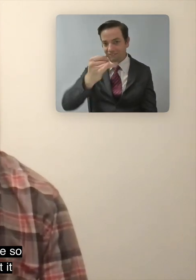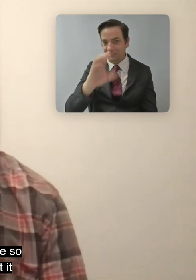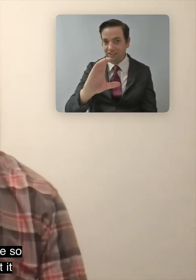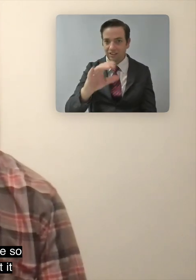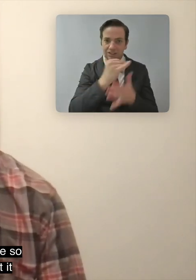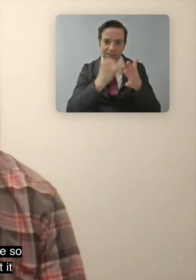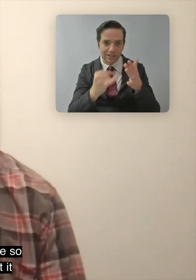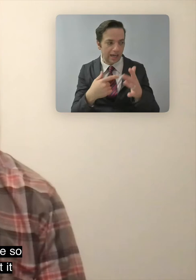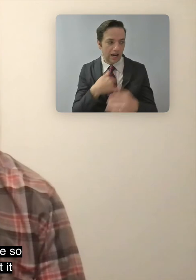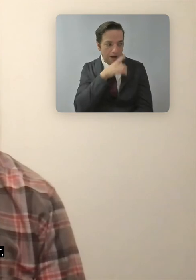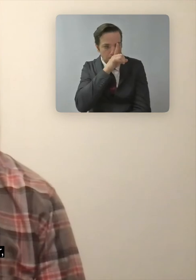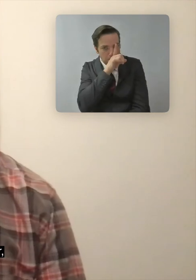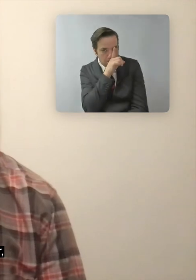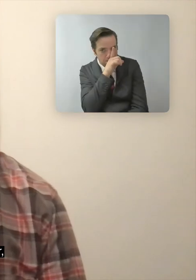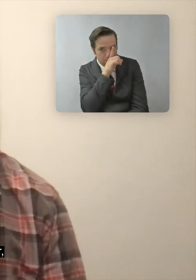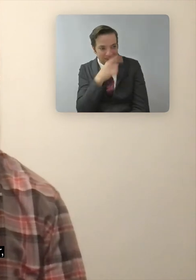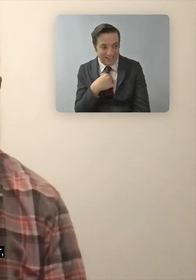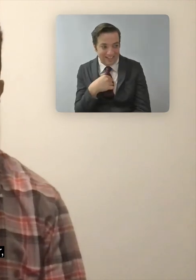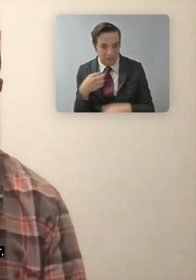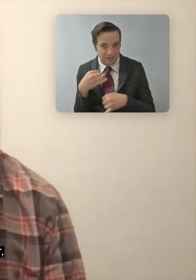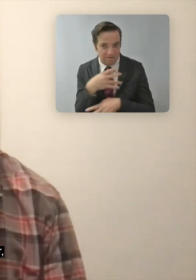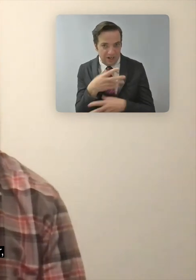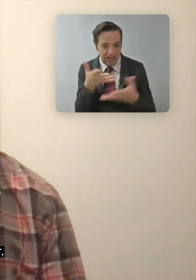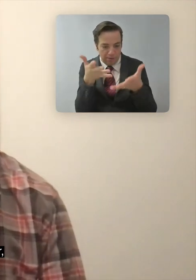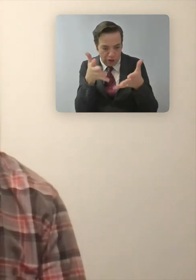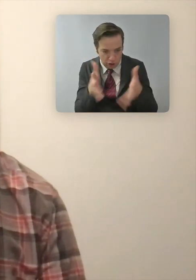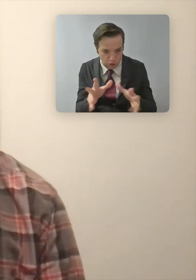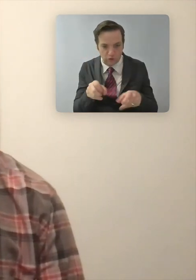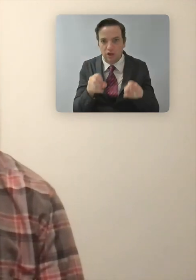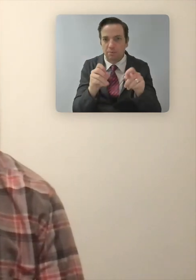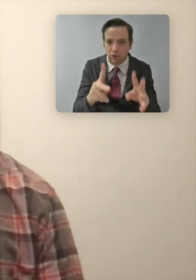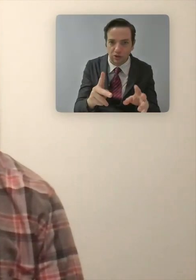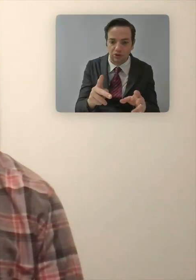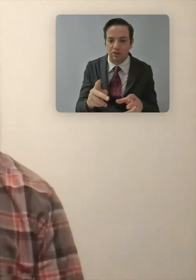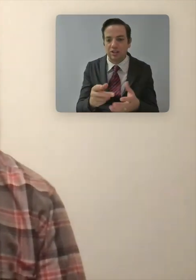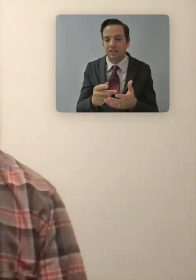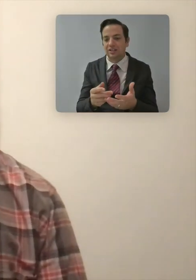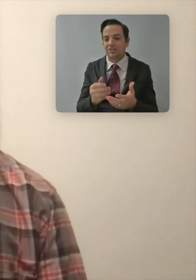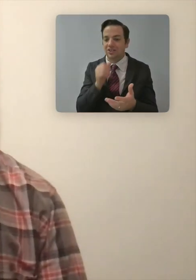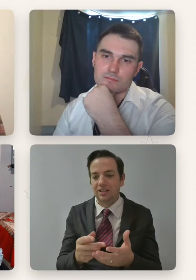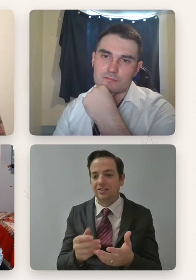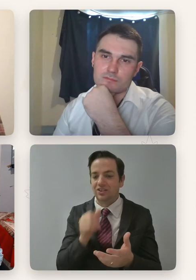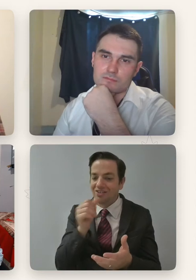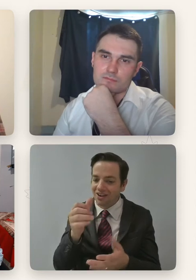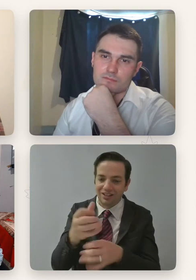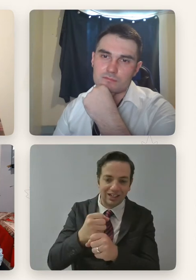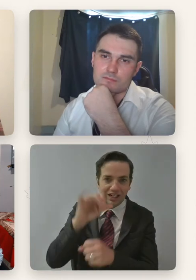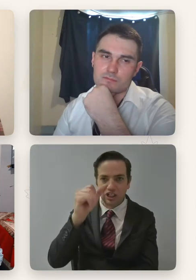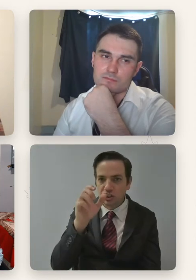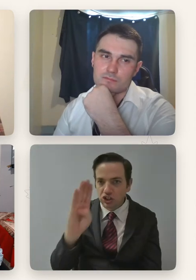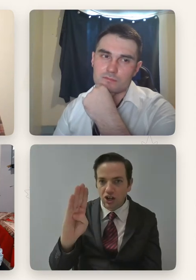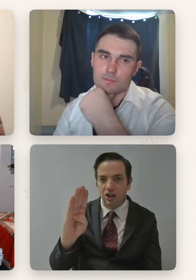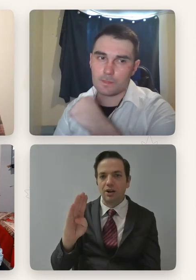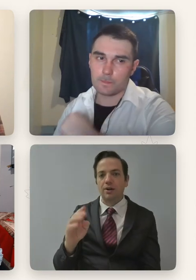to tell anyone about it for fear of losing work or, you know, not being employed and how comfortable